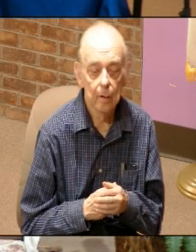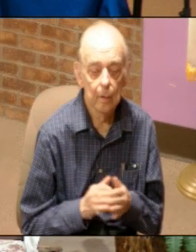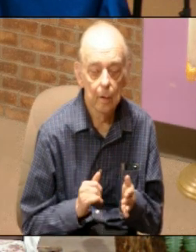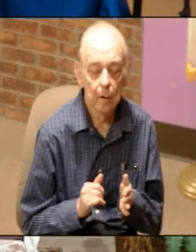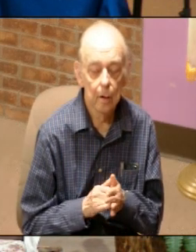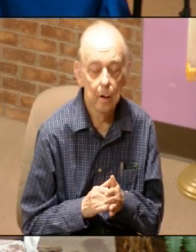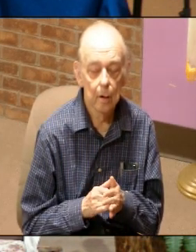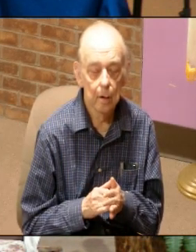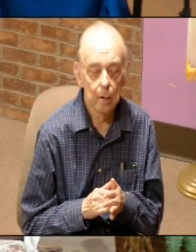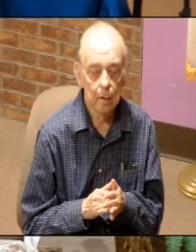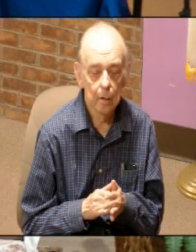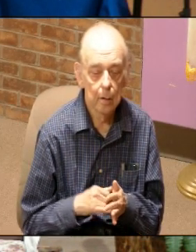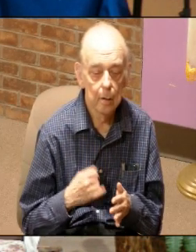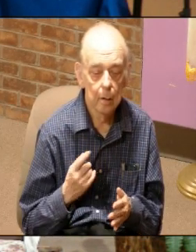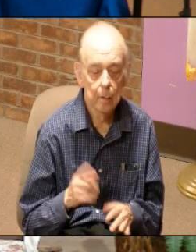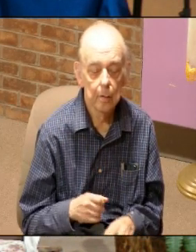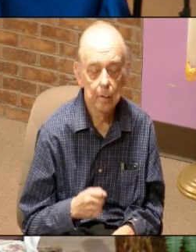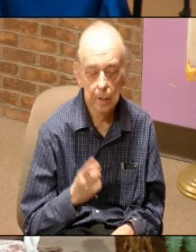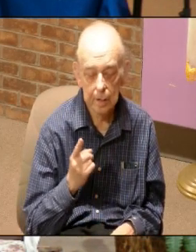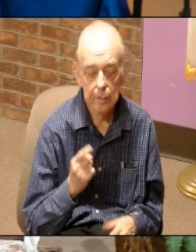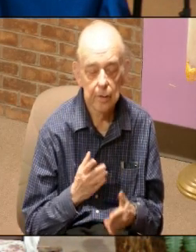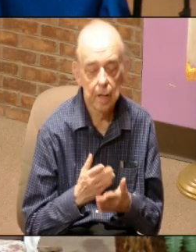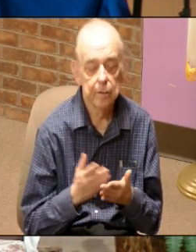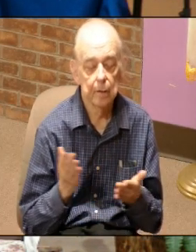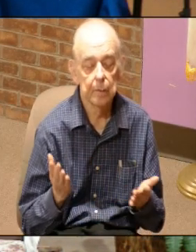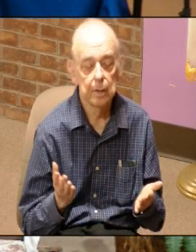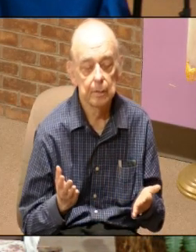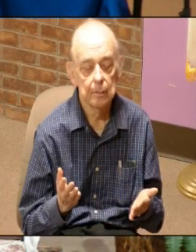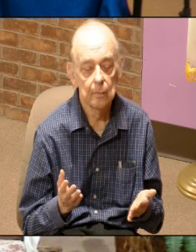that we need to understand something